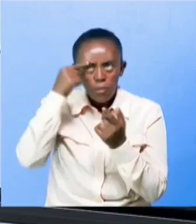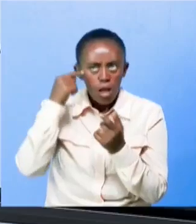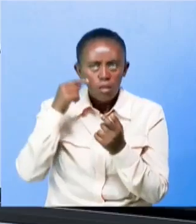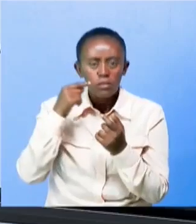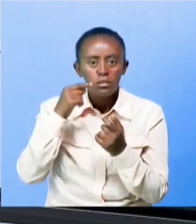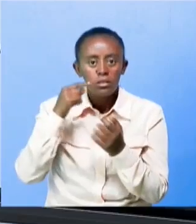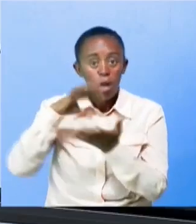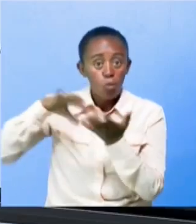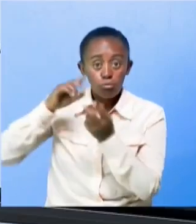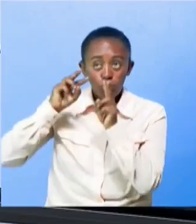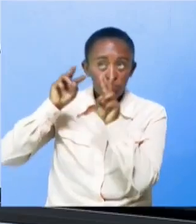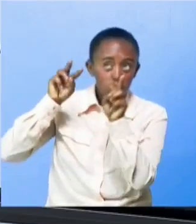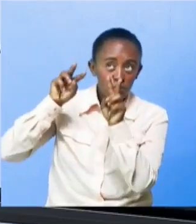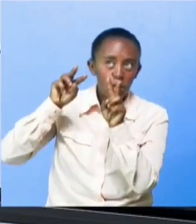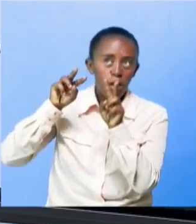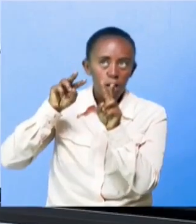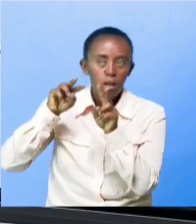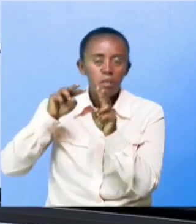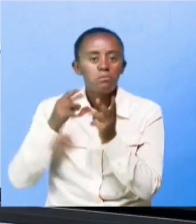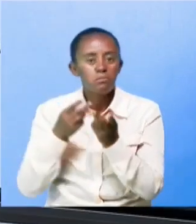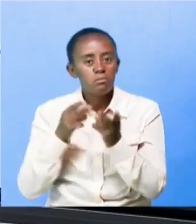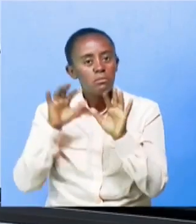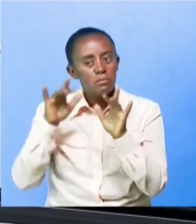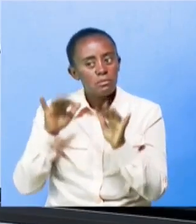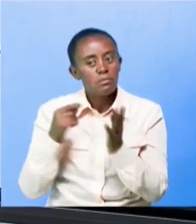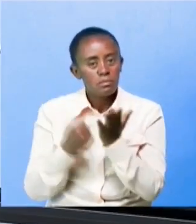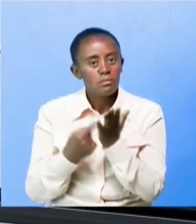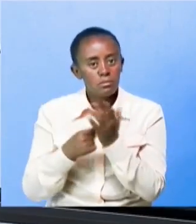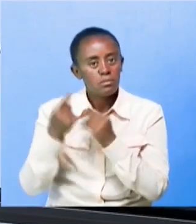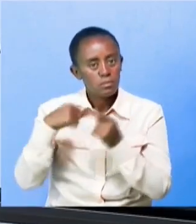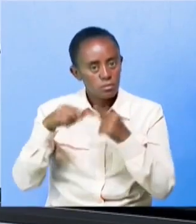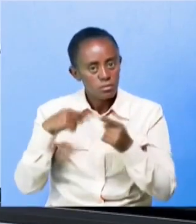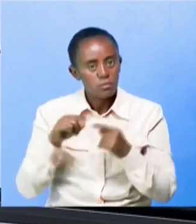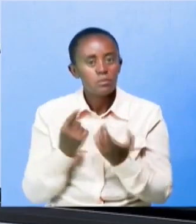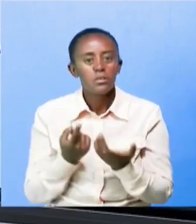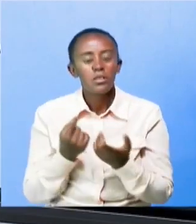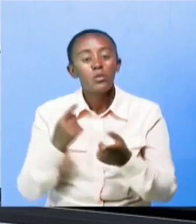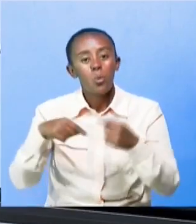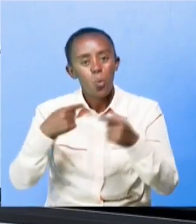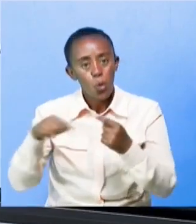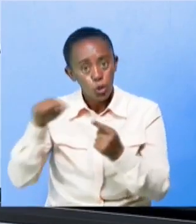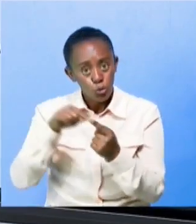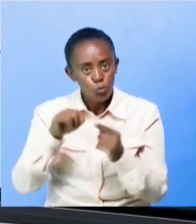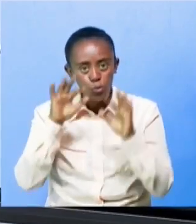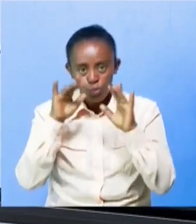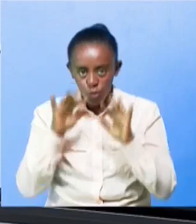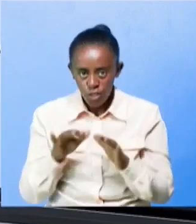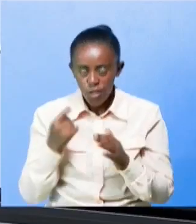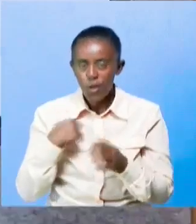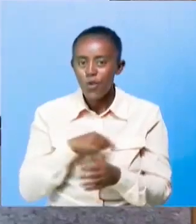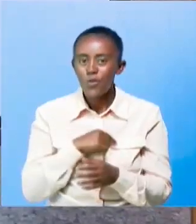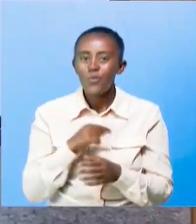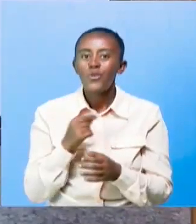clouds, that is evidence to indicate that it is going to rain. So we